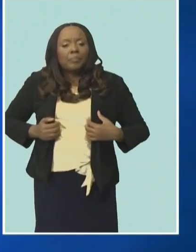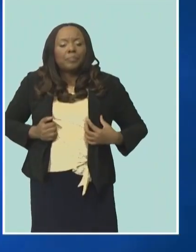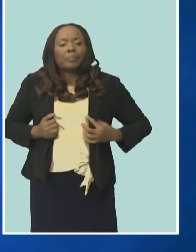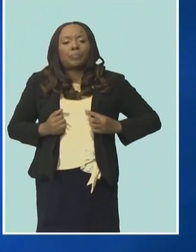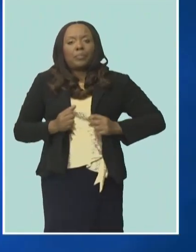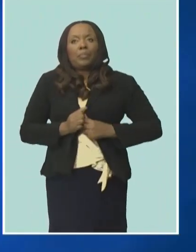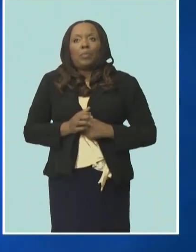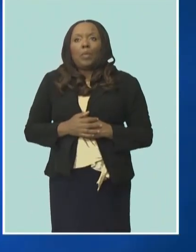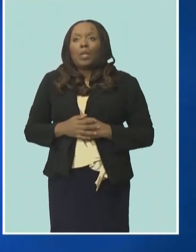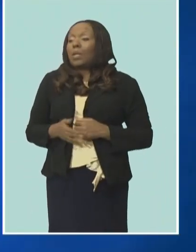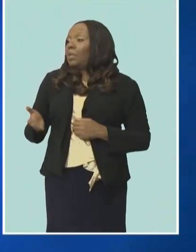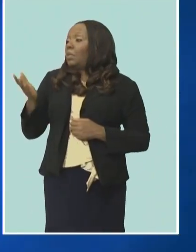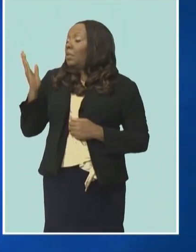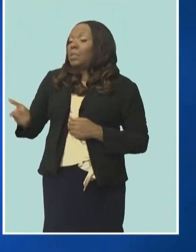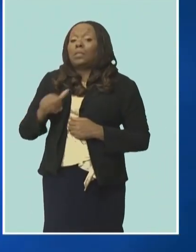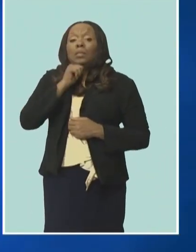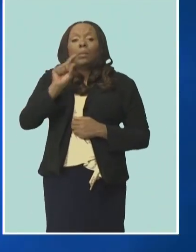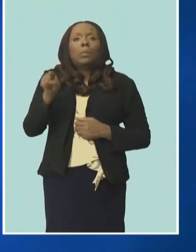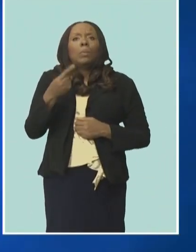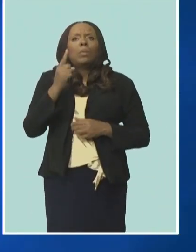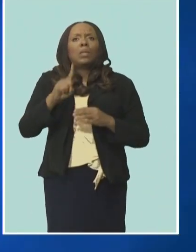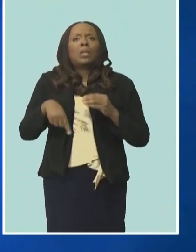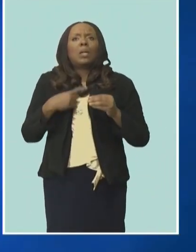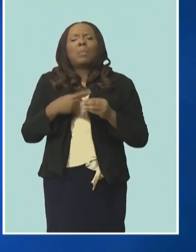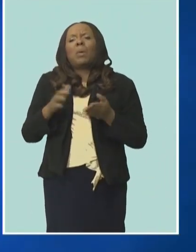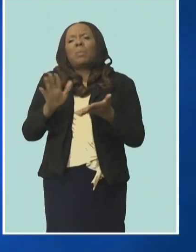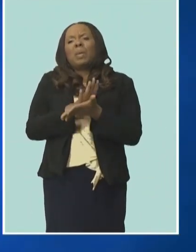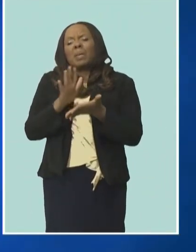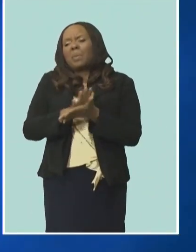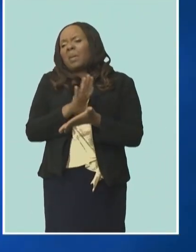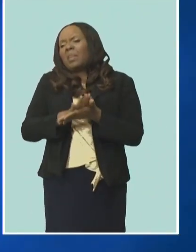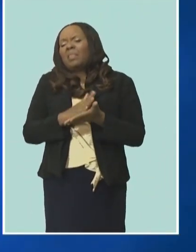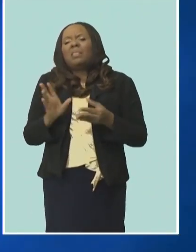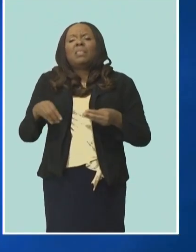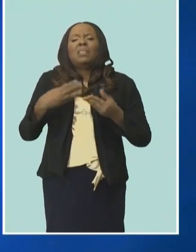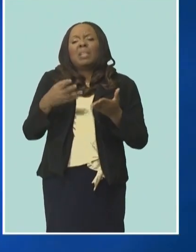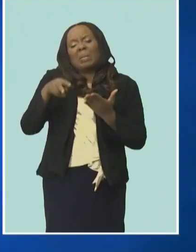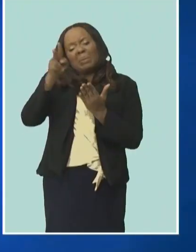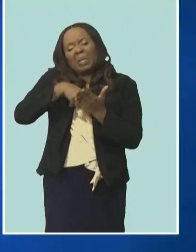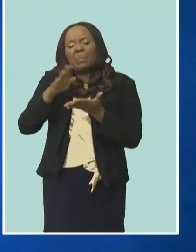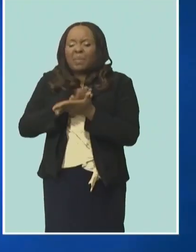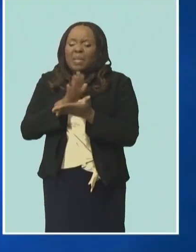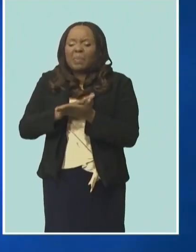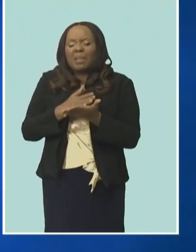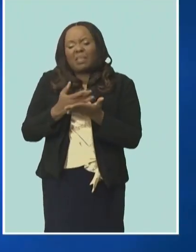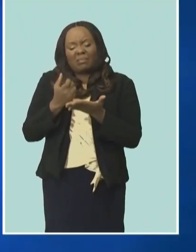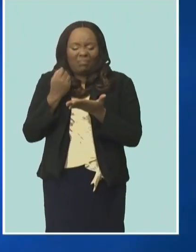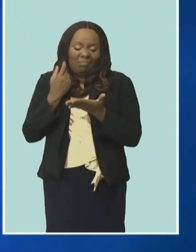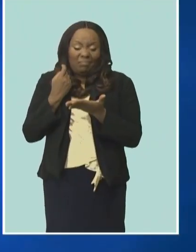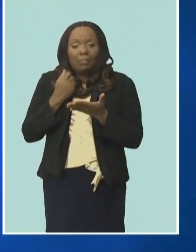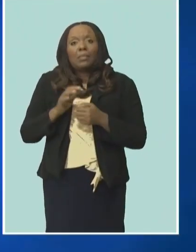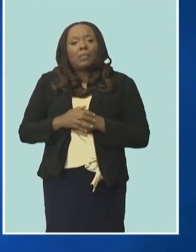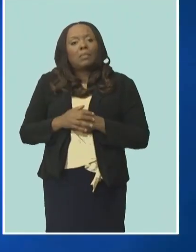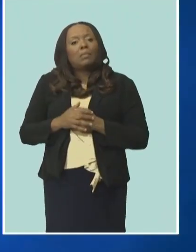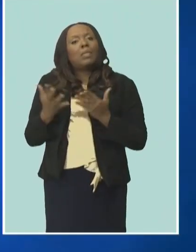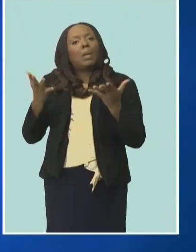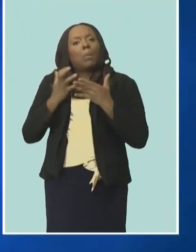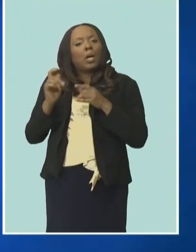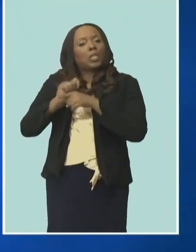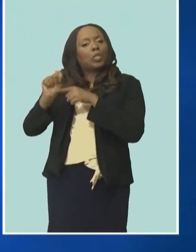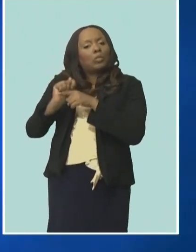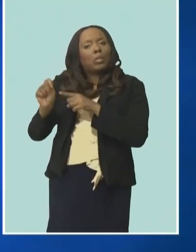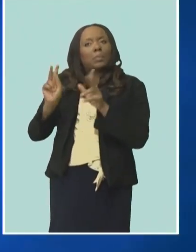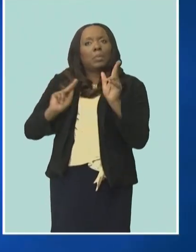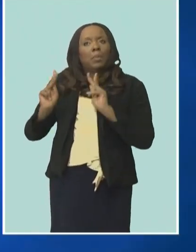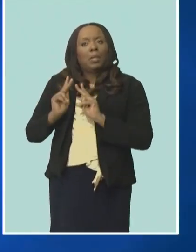about paperwork. It's about training, mentorship, and education, so that business owners